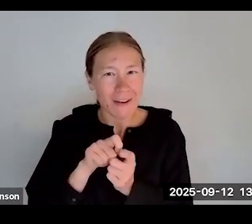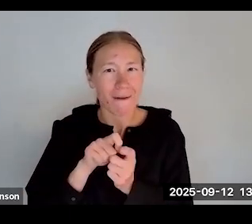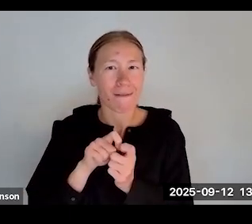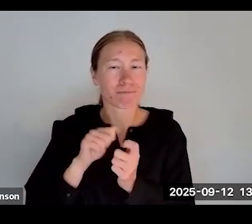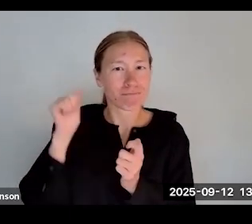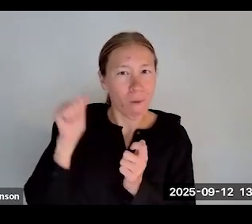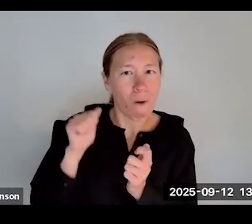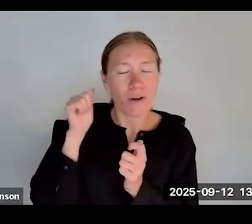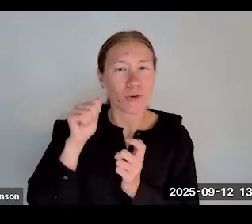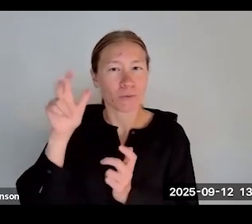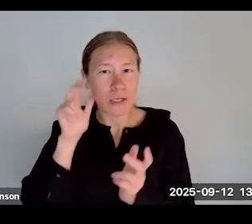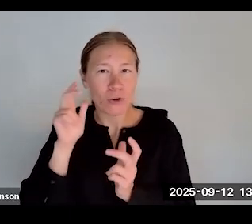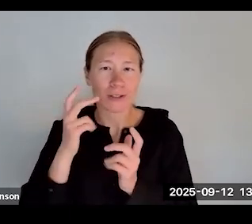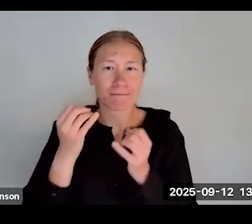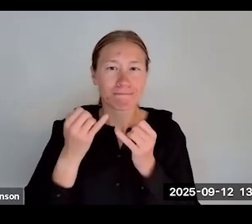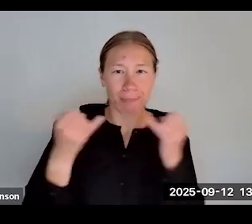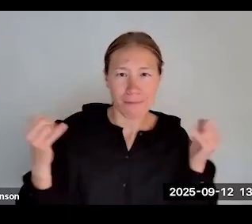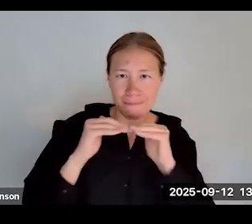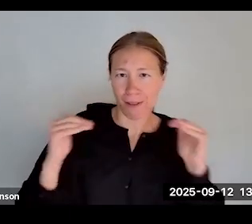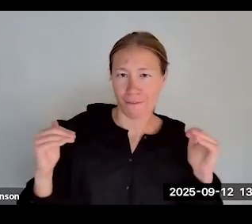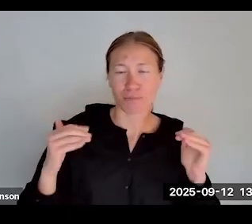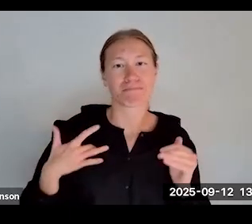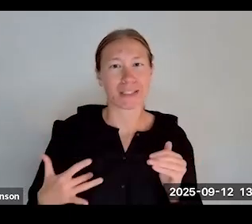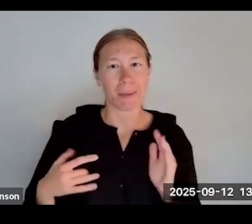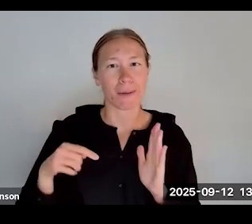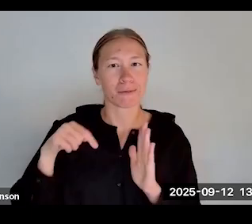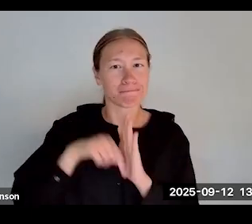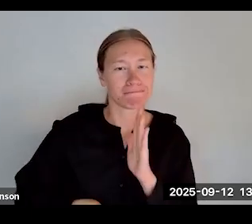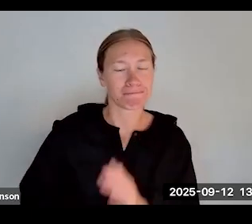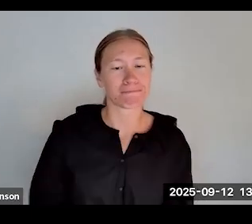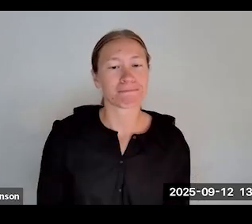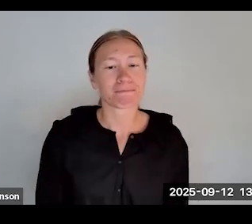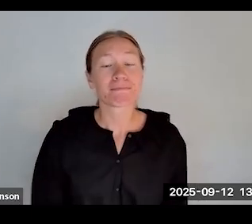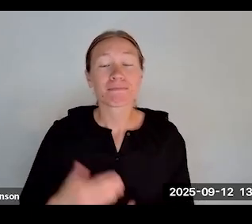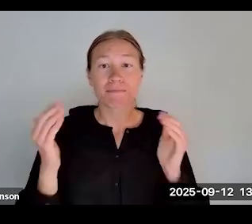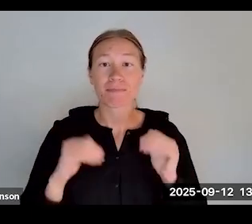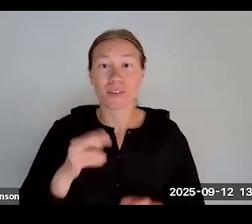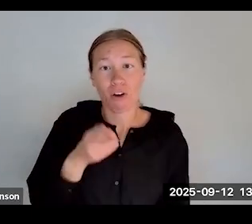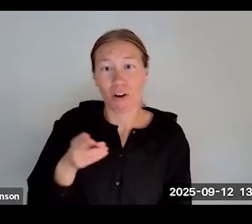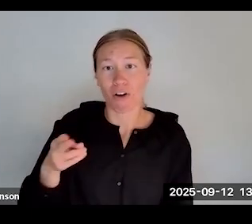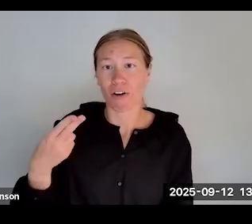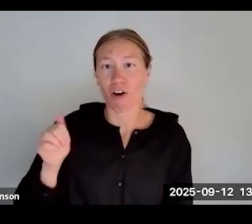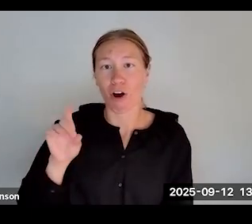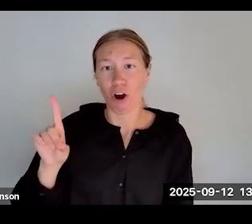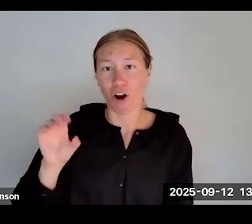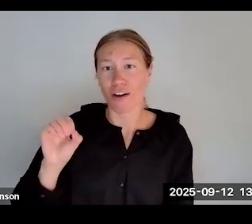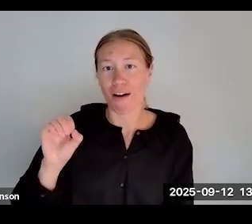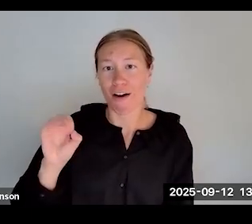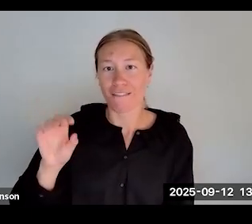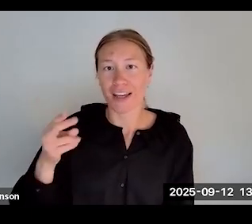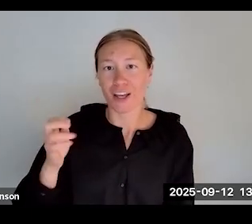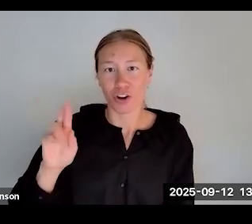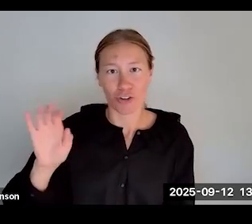is usually profound. Next, we have hard of hearing, which is abbreviated with a capital